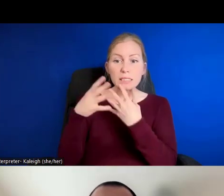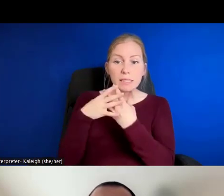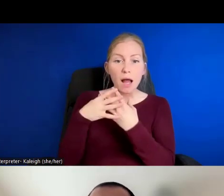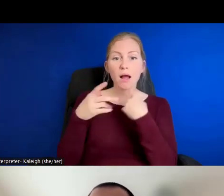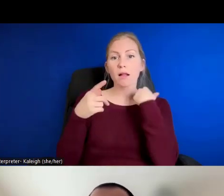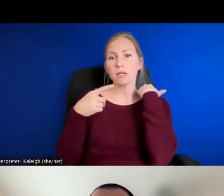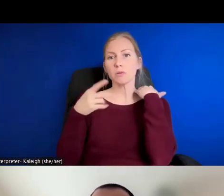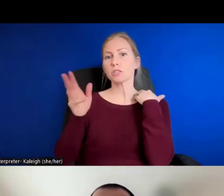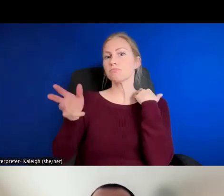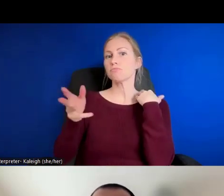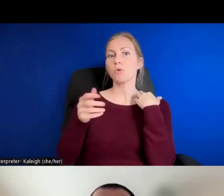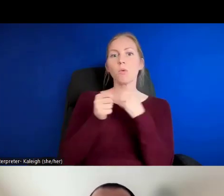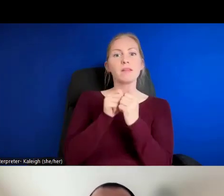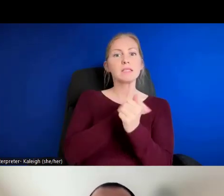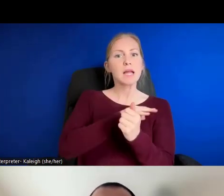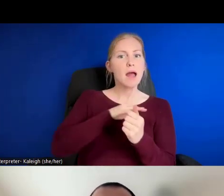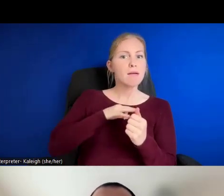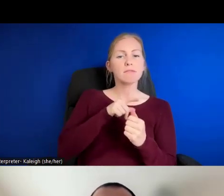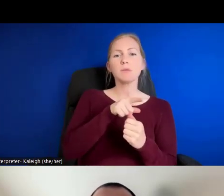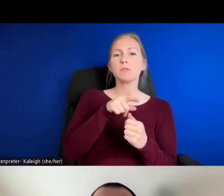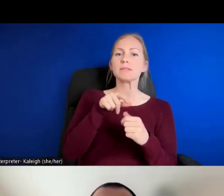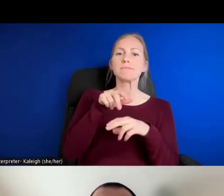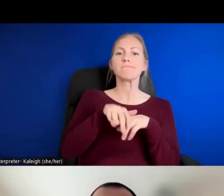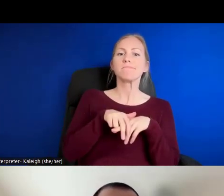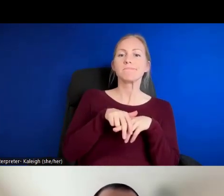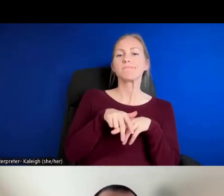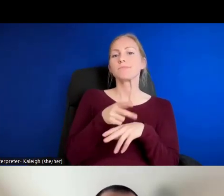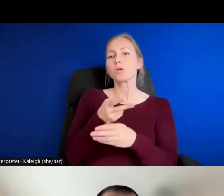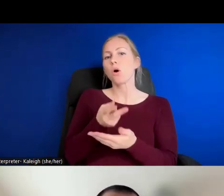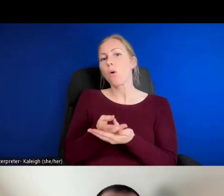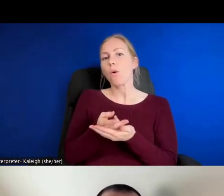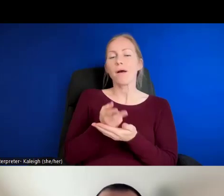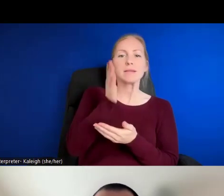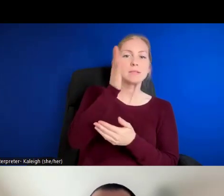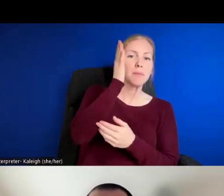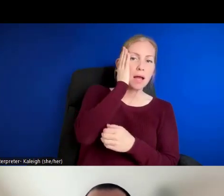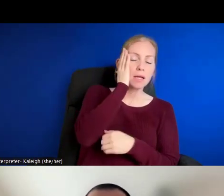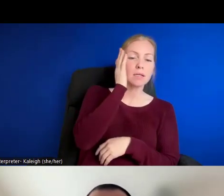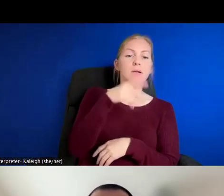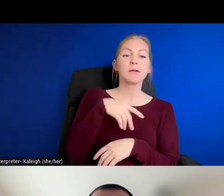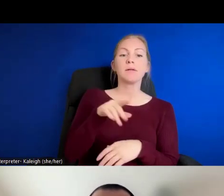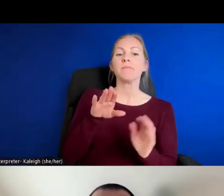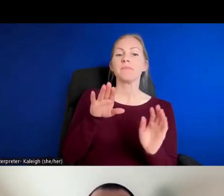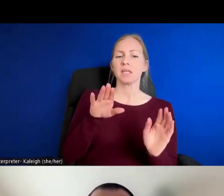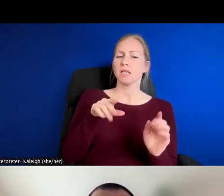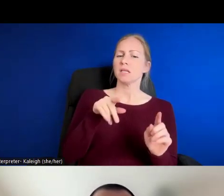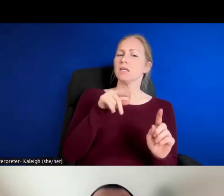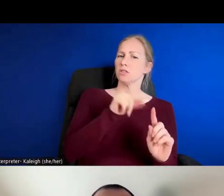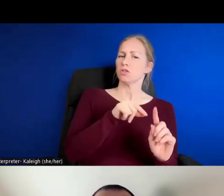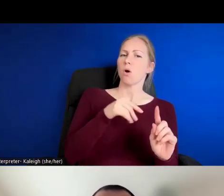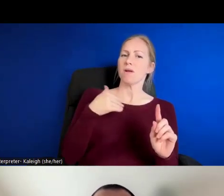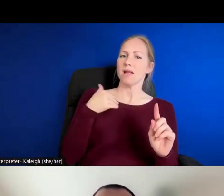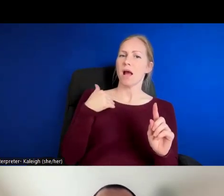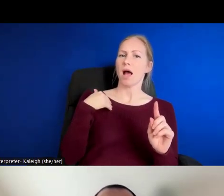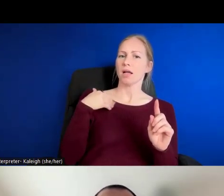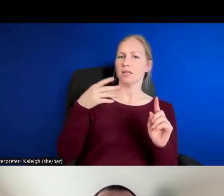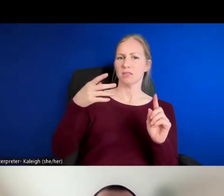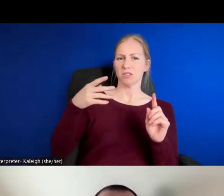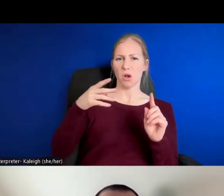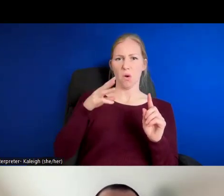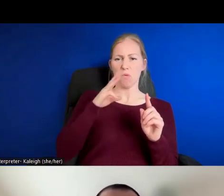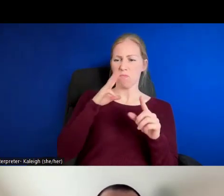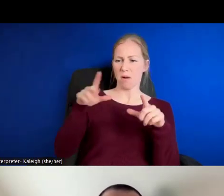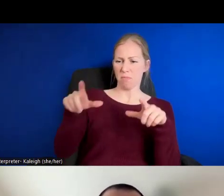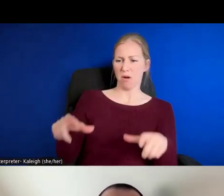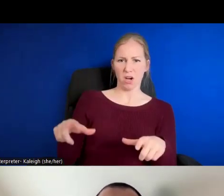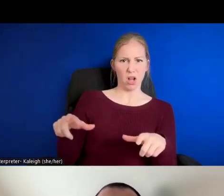his bed. Um, I'll note that he had a puddle on his floor and some